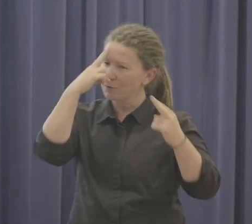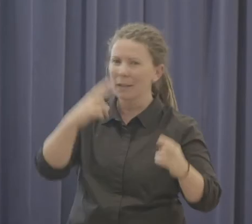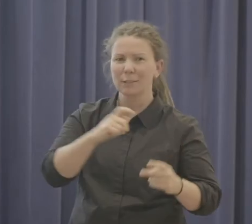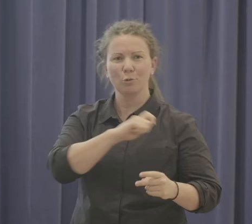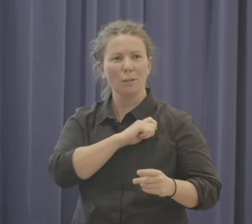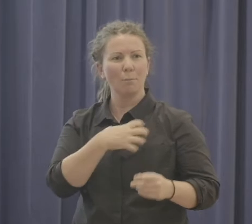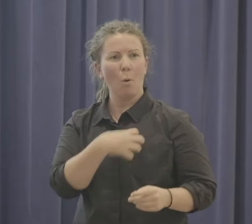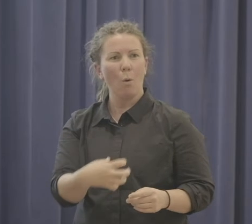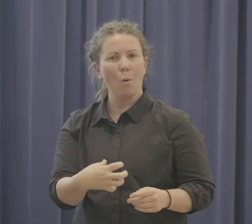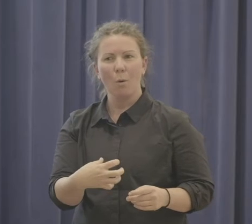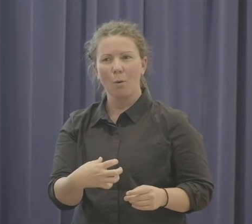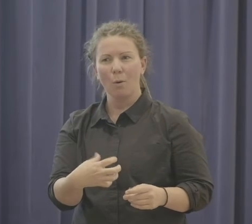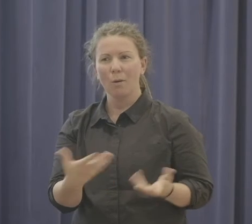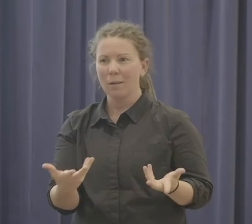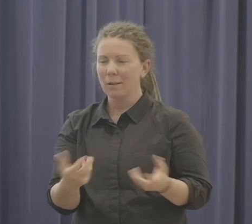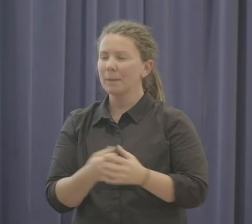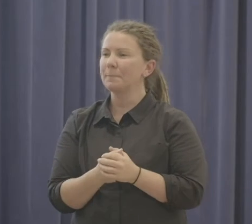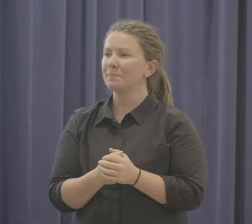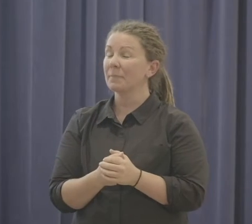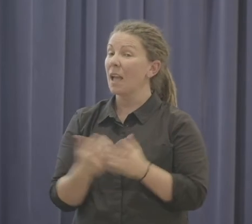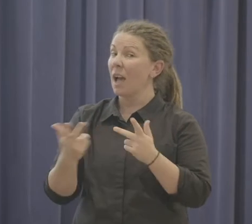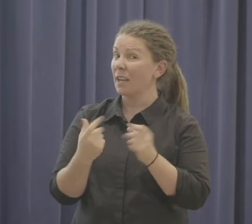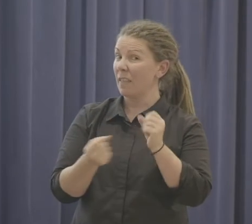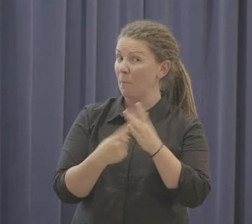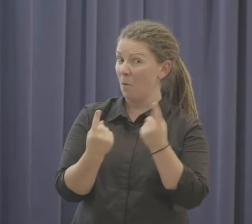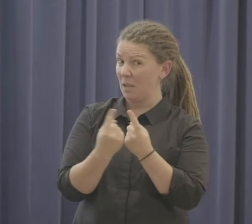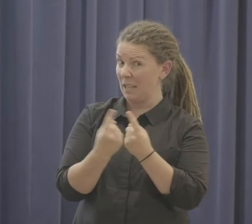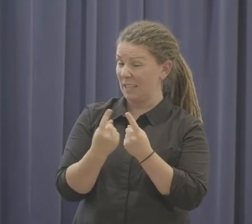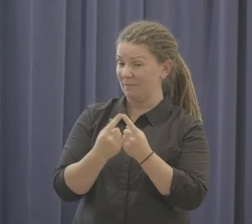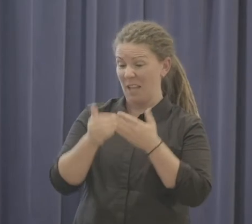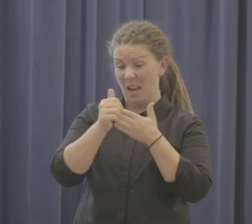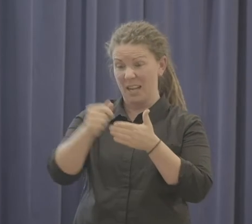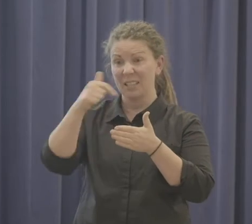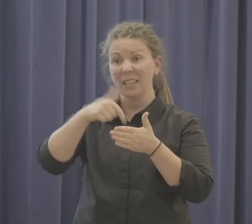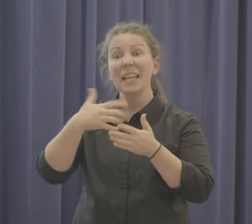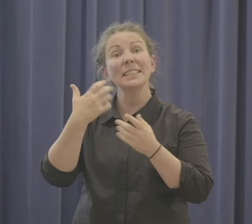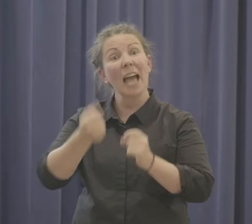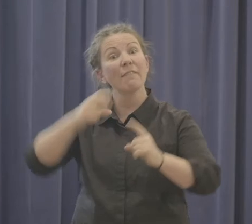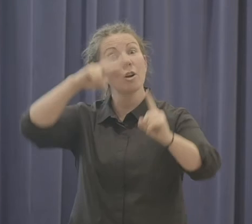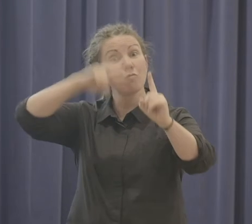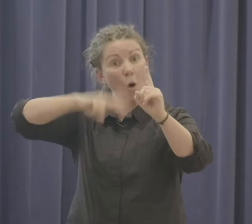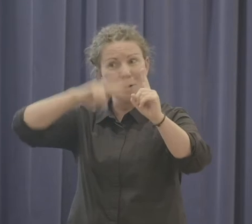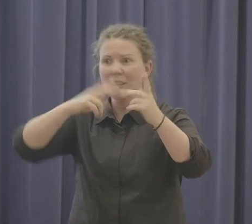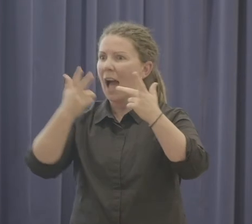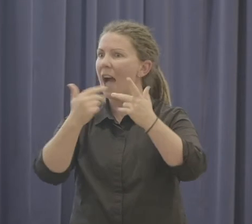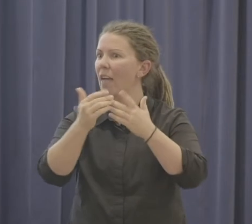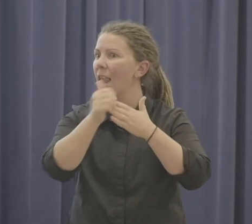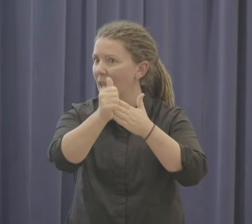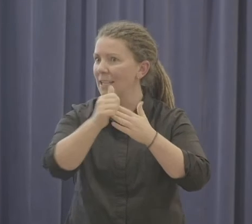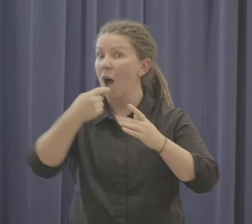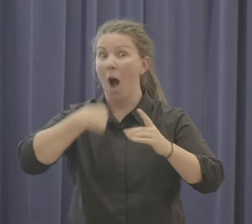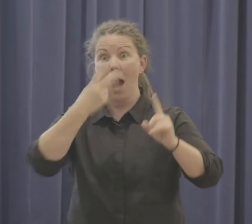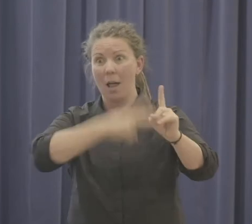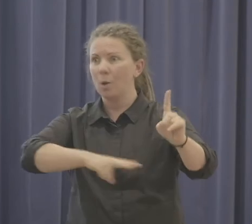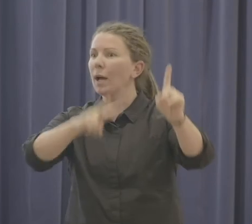respect and trust you. Another very important part of being a leader is to have role models and other leaders that you and your